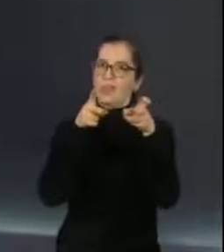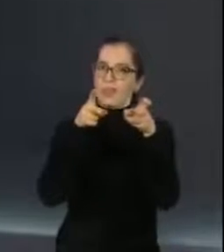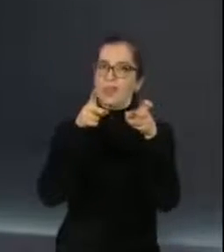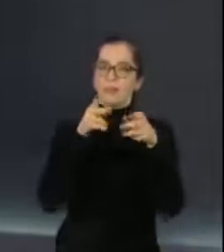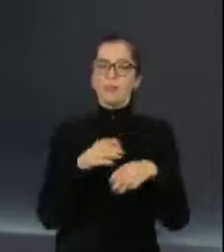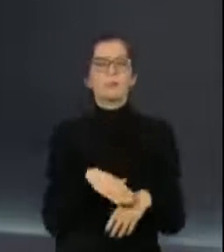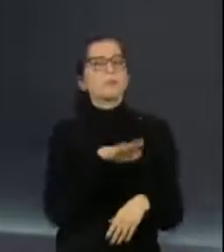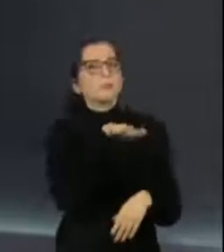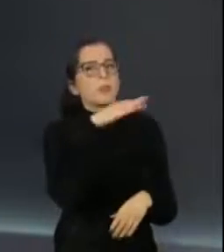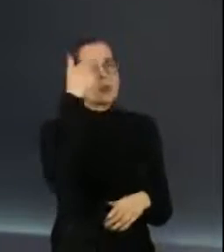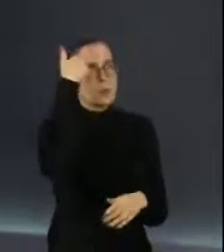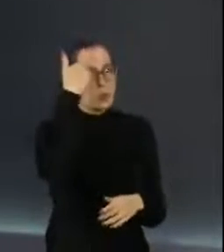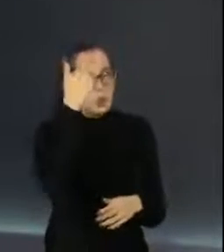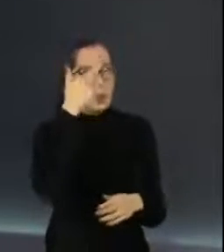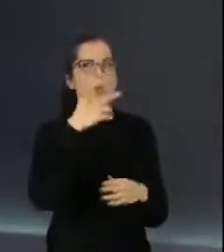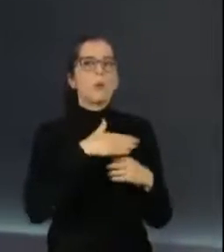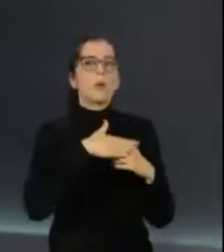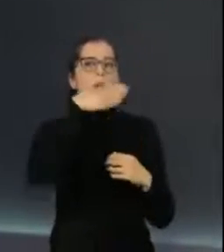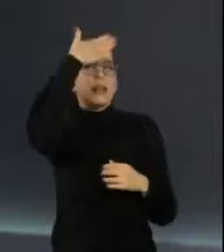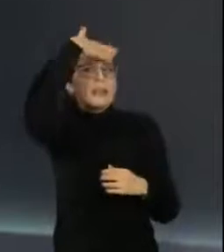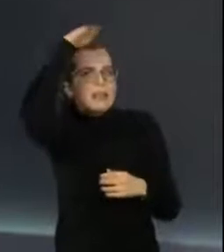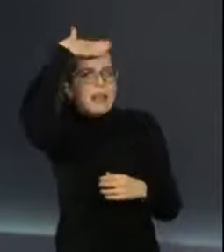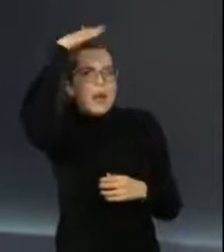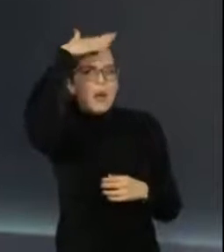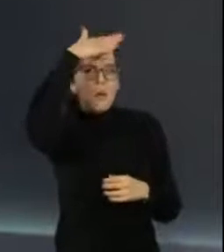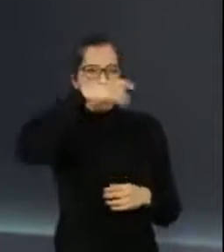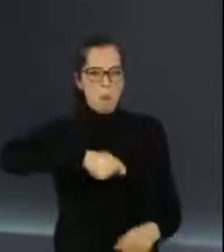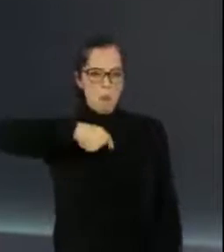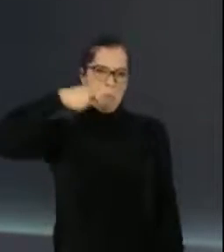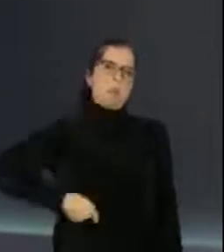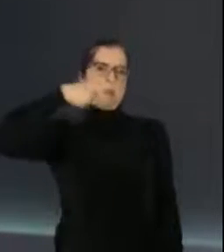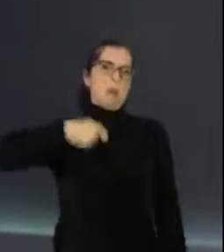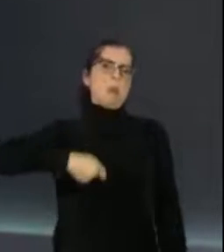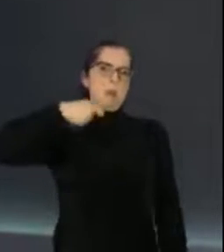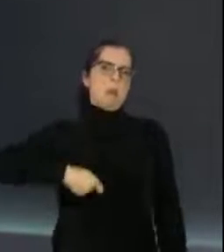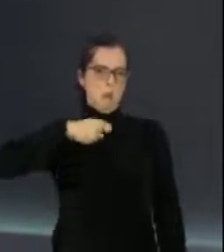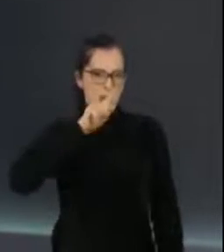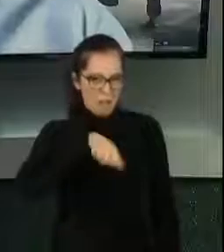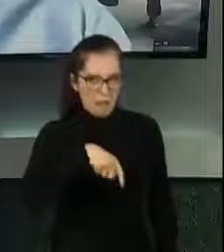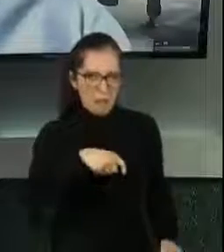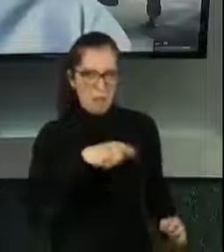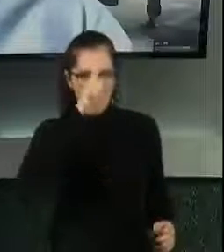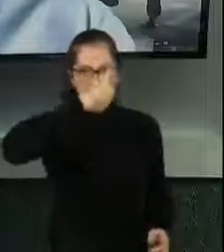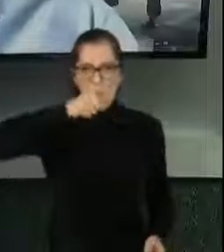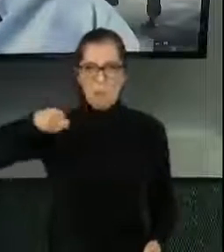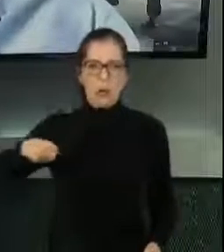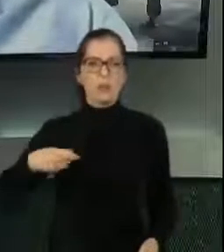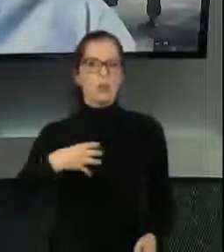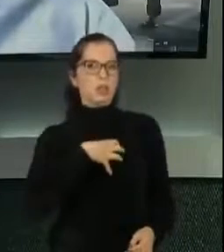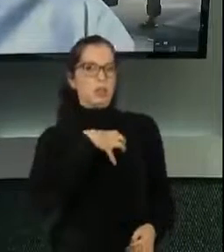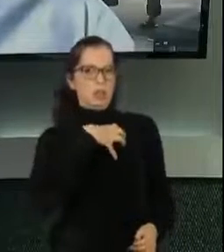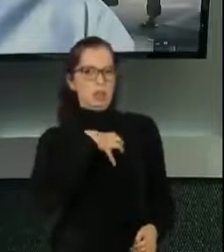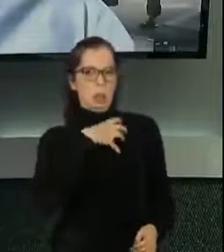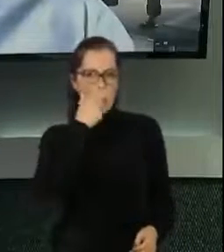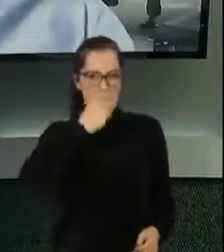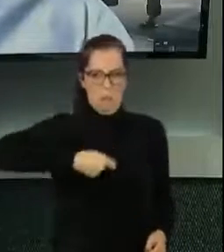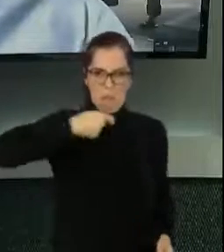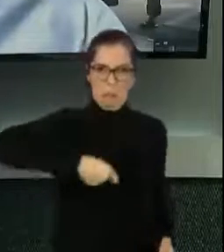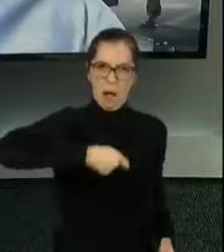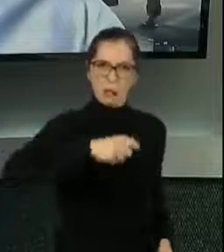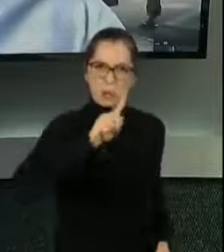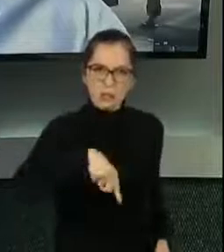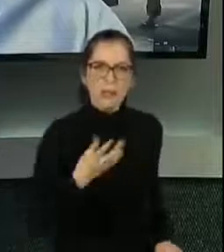Would you say Donald Trump was a alpha male? Behaviour like an alpha male?